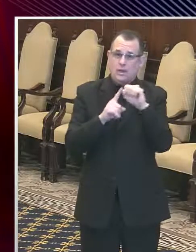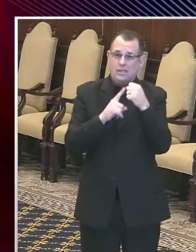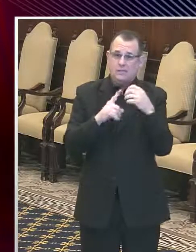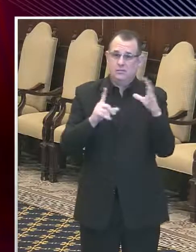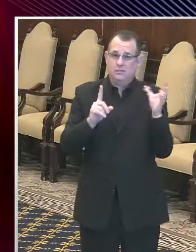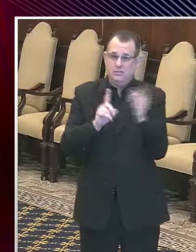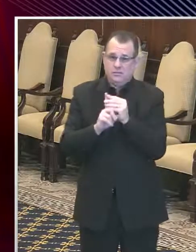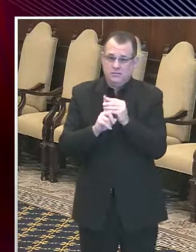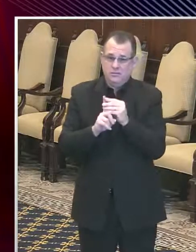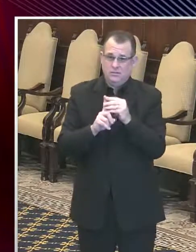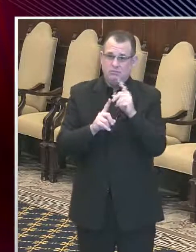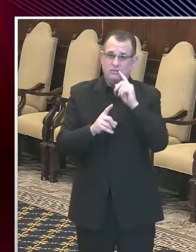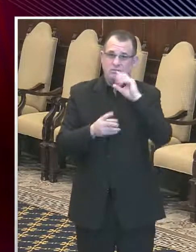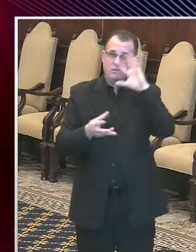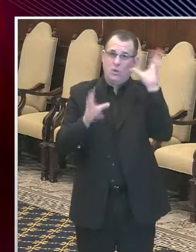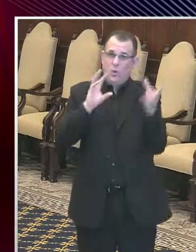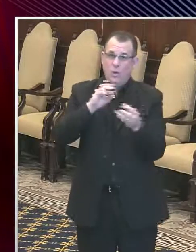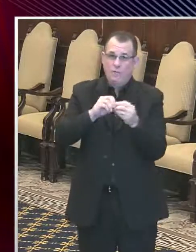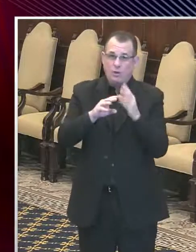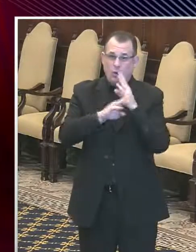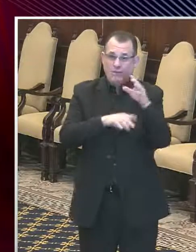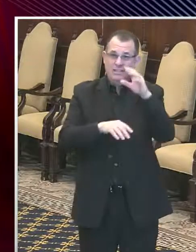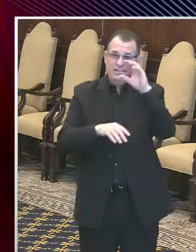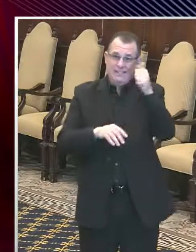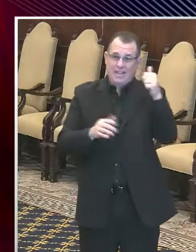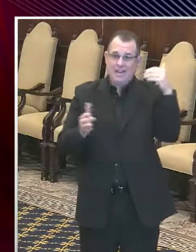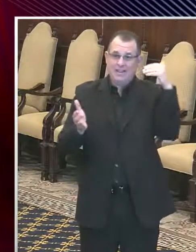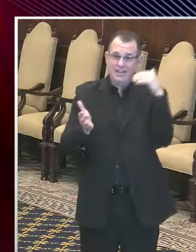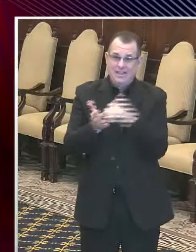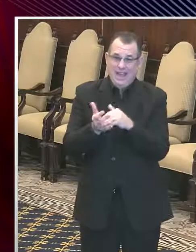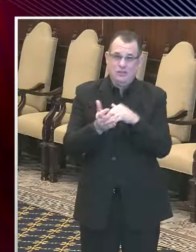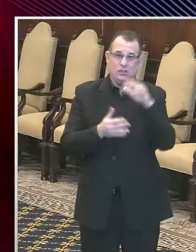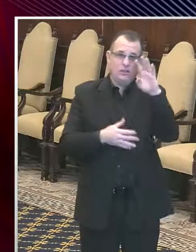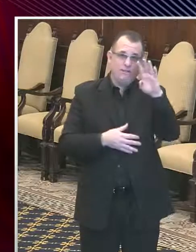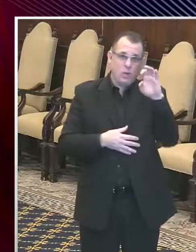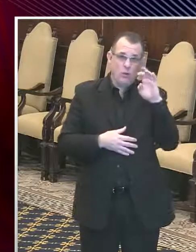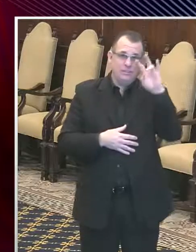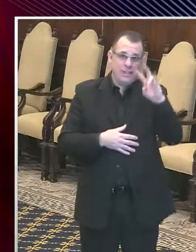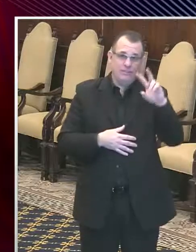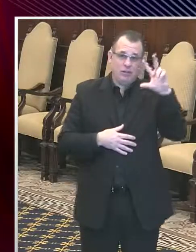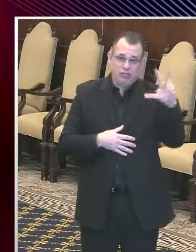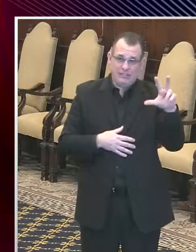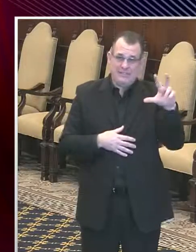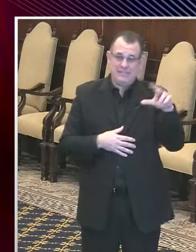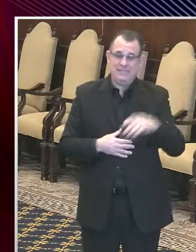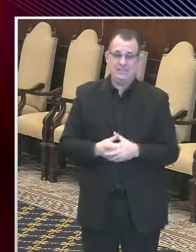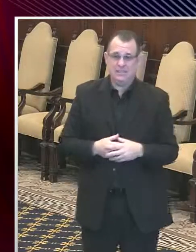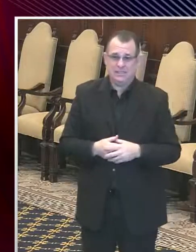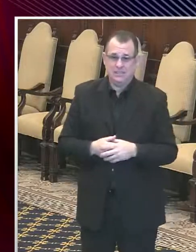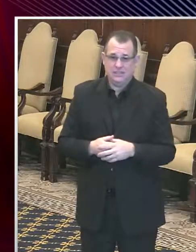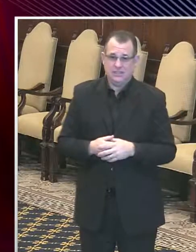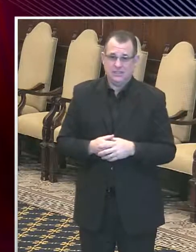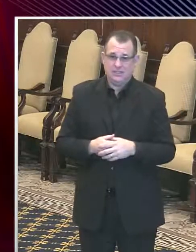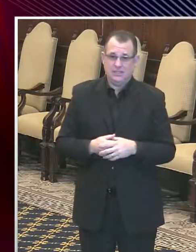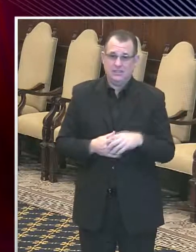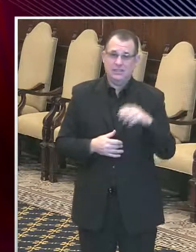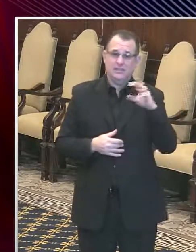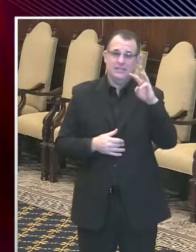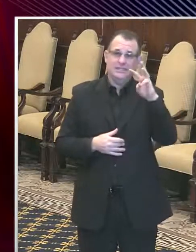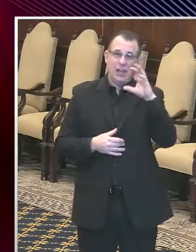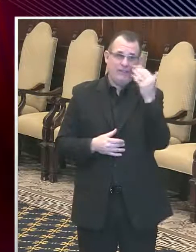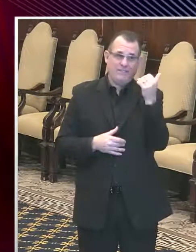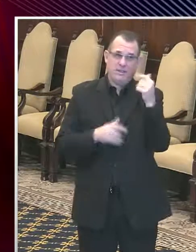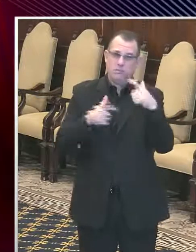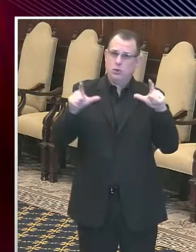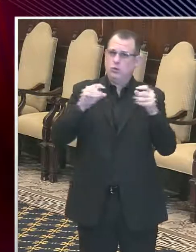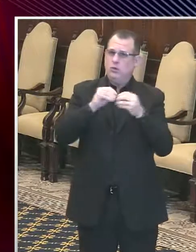10,643 cases in Philadelphia residents since the beginning of the epidemic. That 615 number is very large. It may be the largest